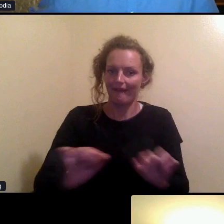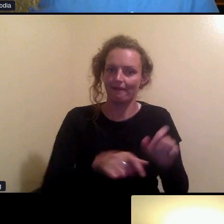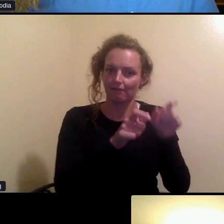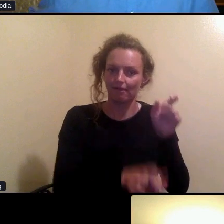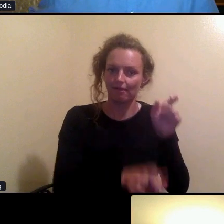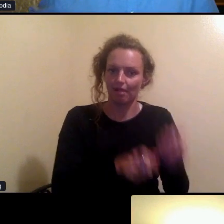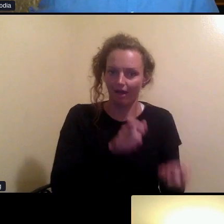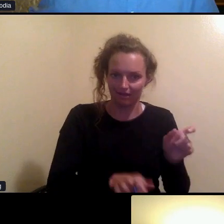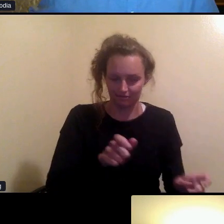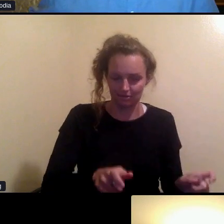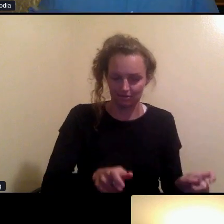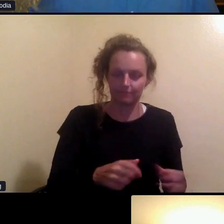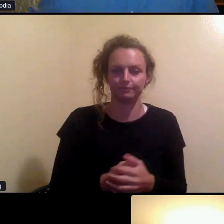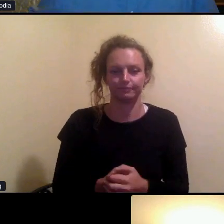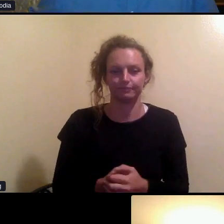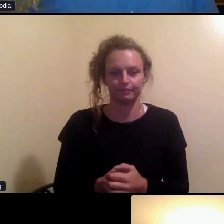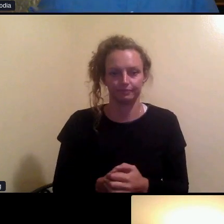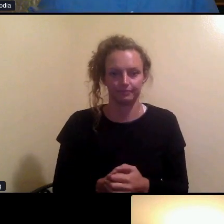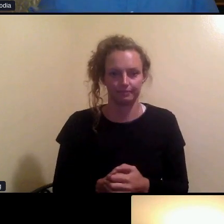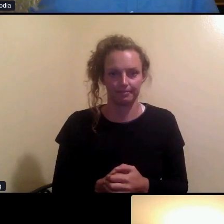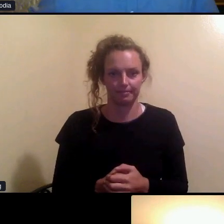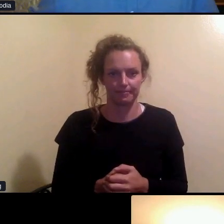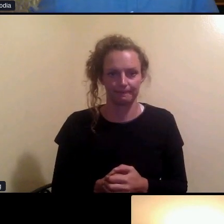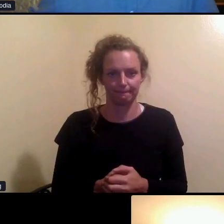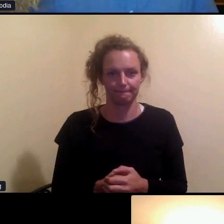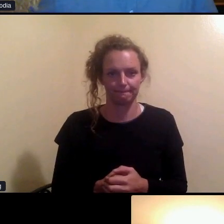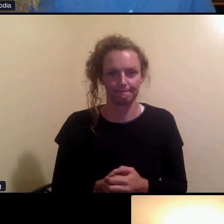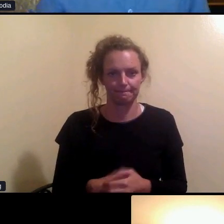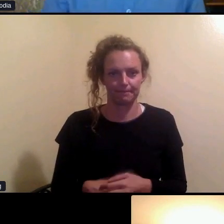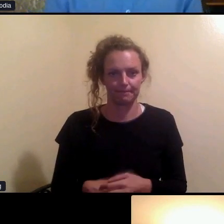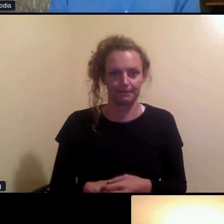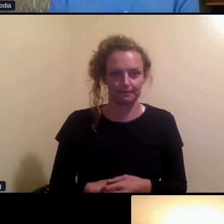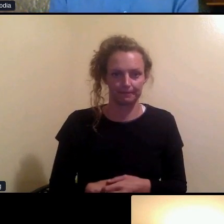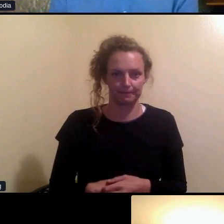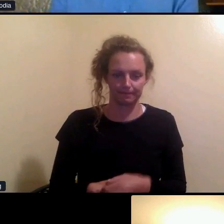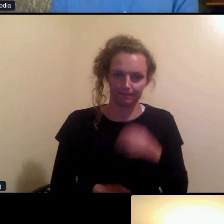and are now thinking about how do you go creating